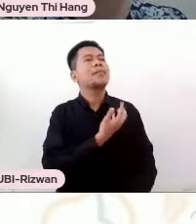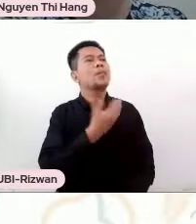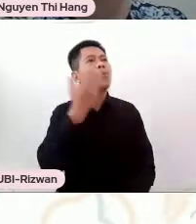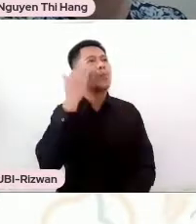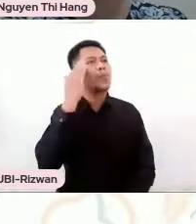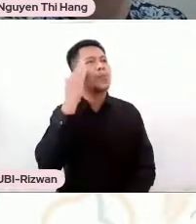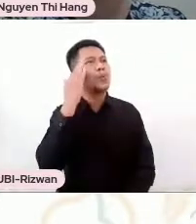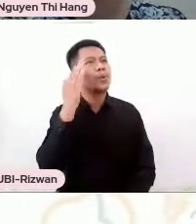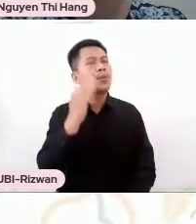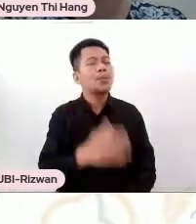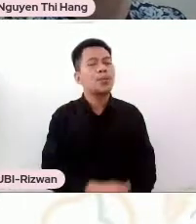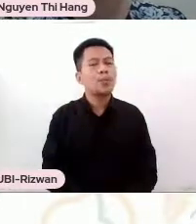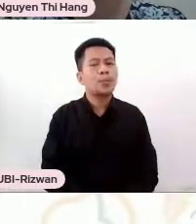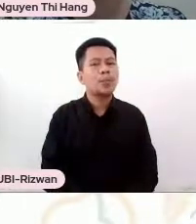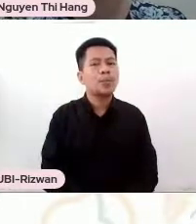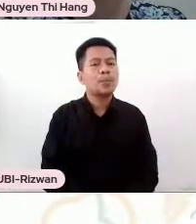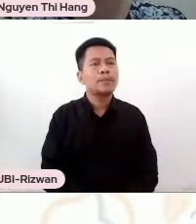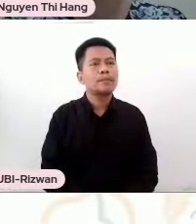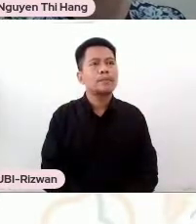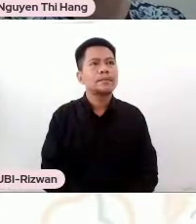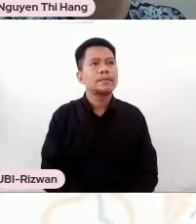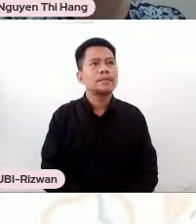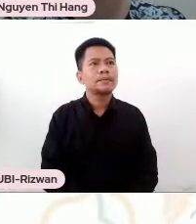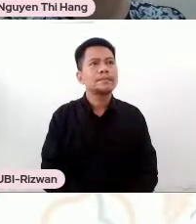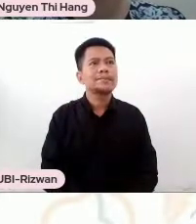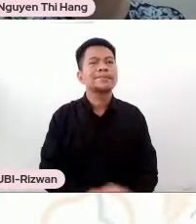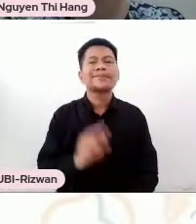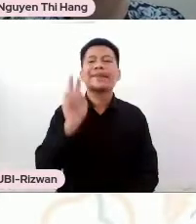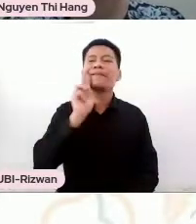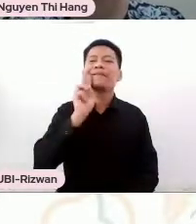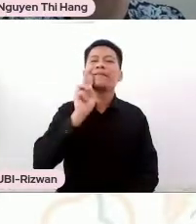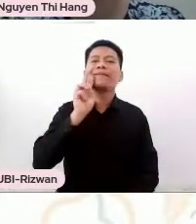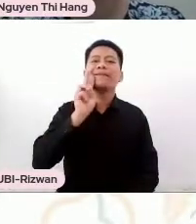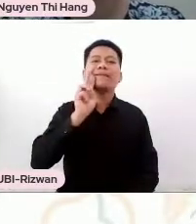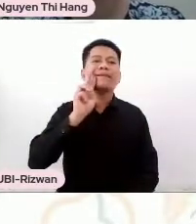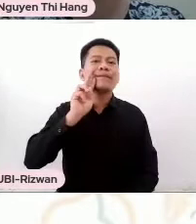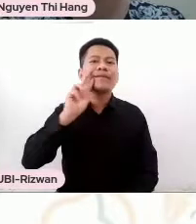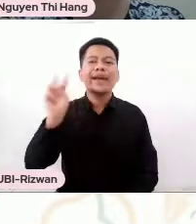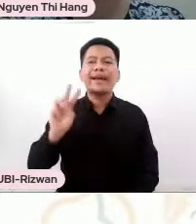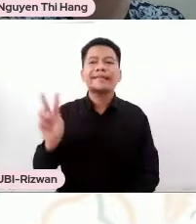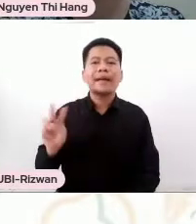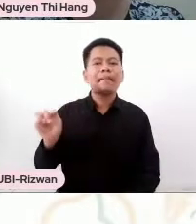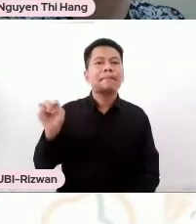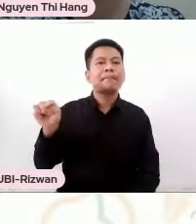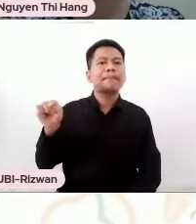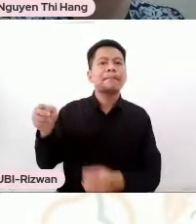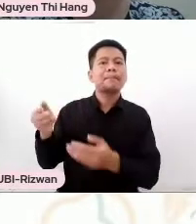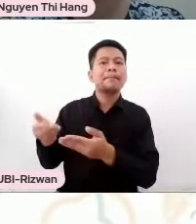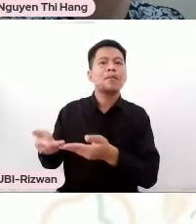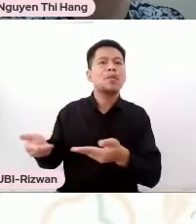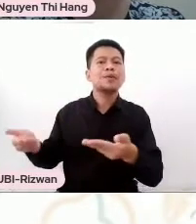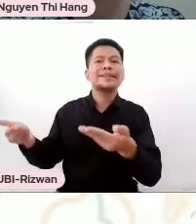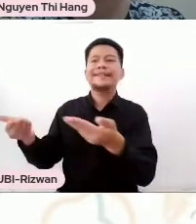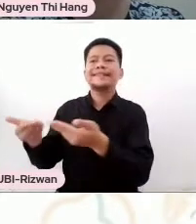the education in Vietnam according to your research due to the pandemic